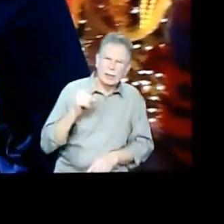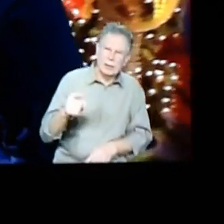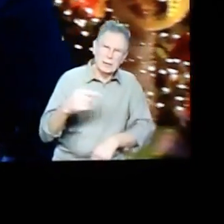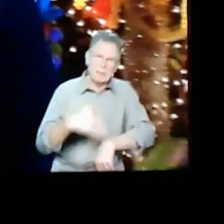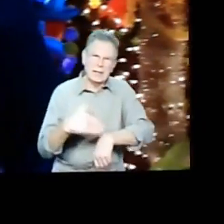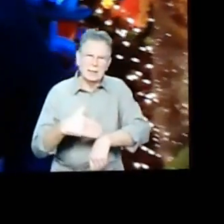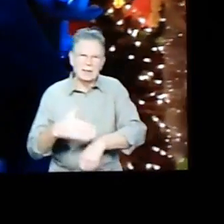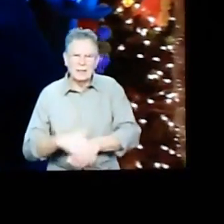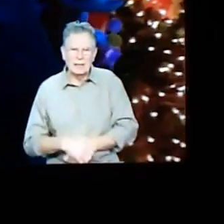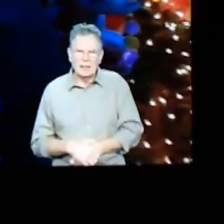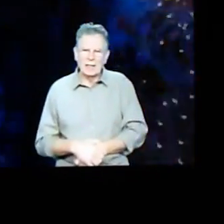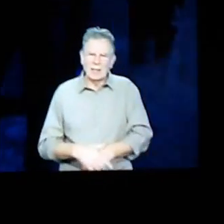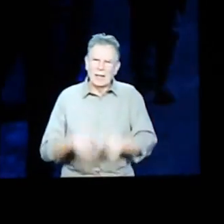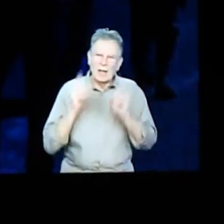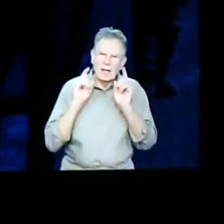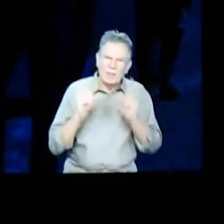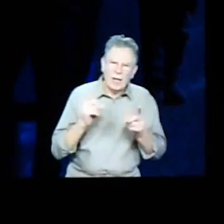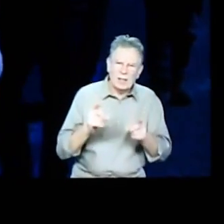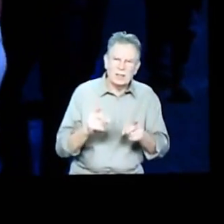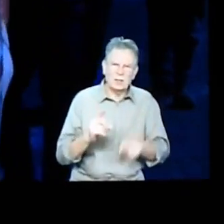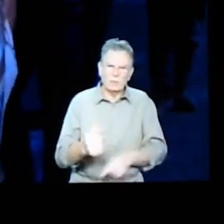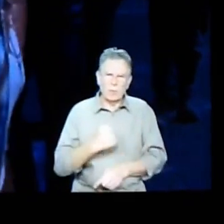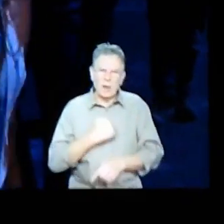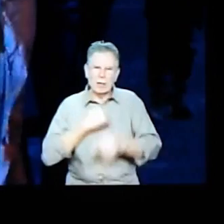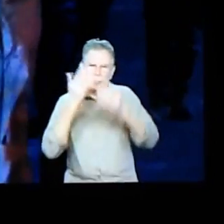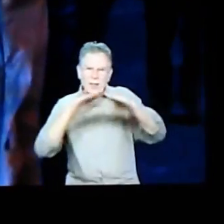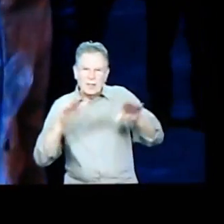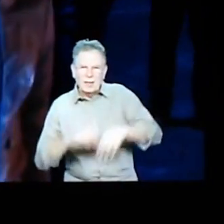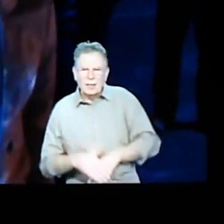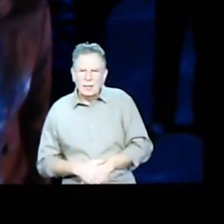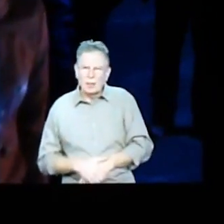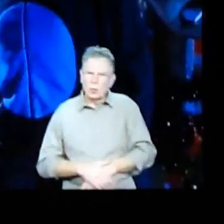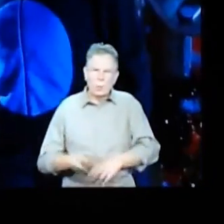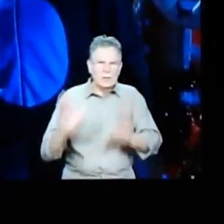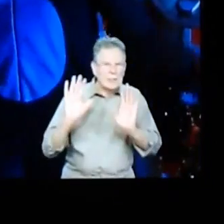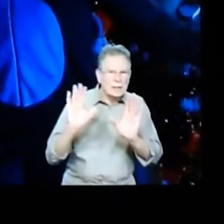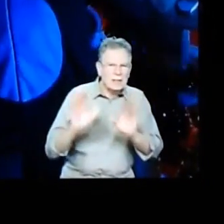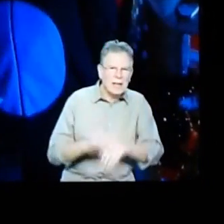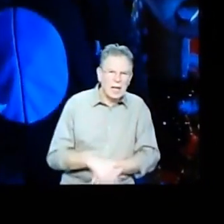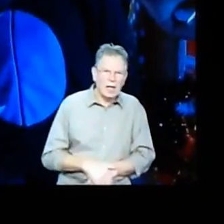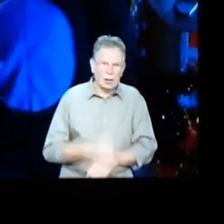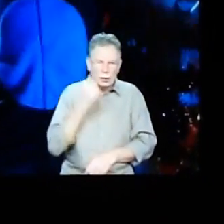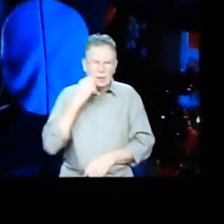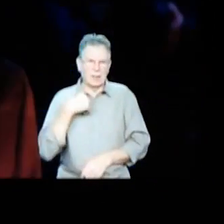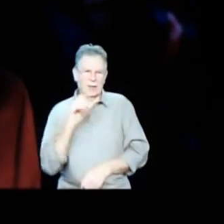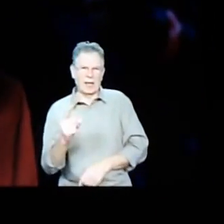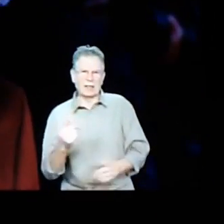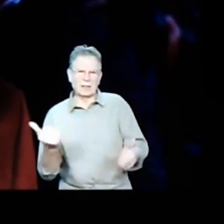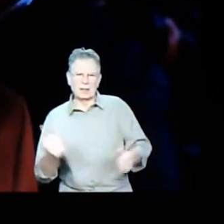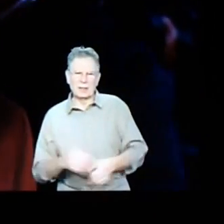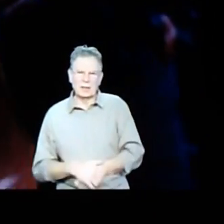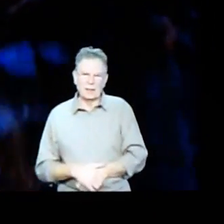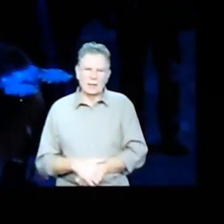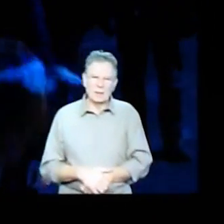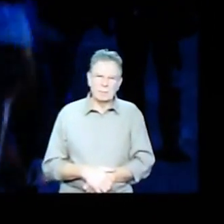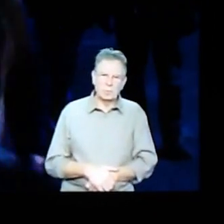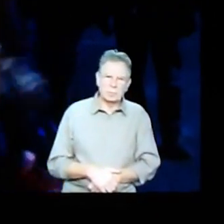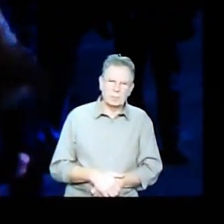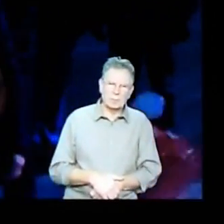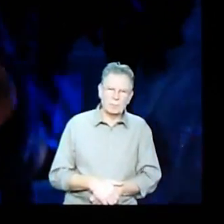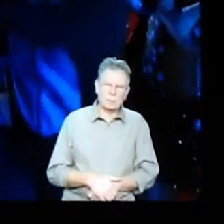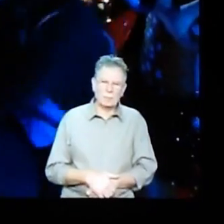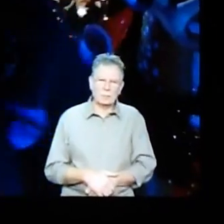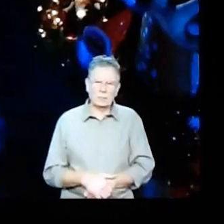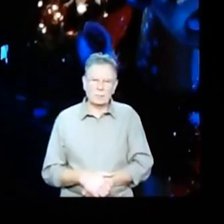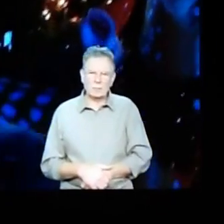That was for my tree. Oh no, you just didn't. Oh yeah, I just did.